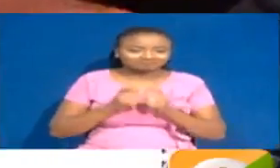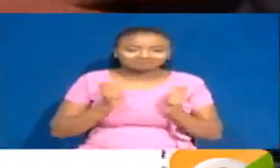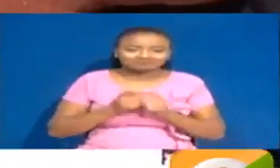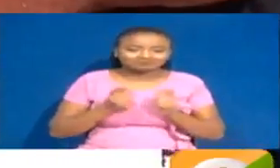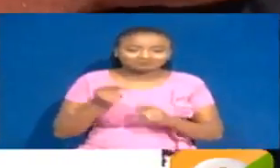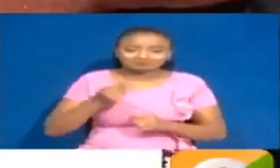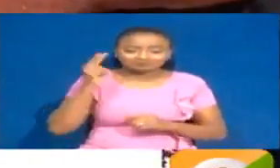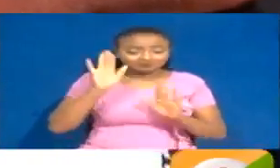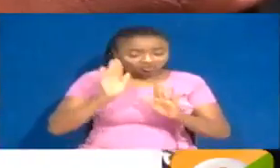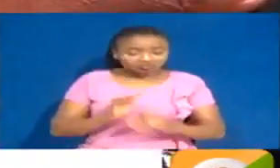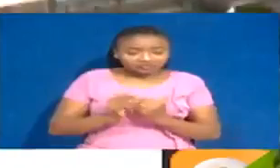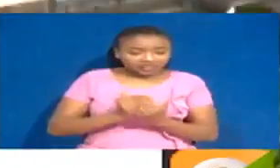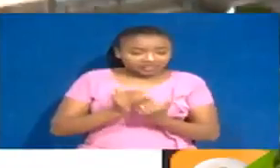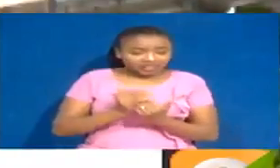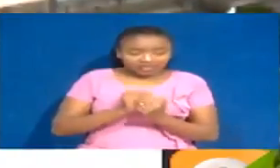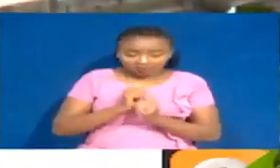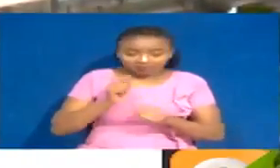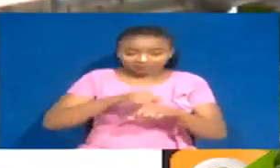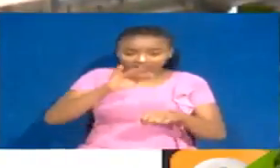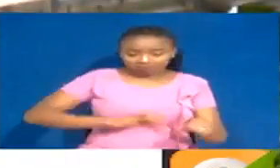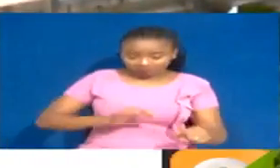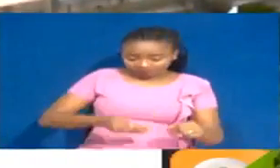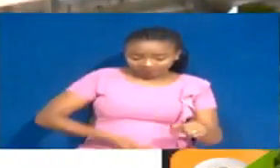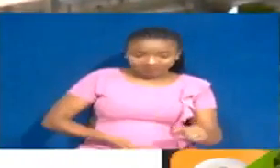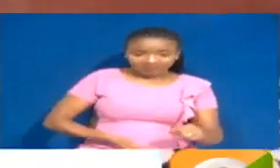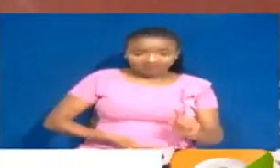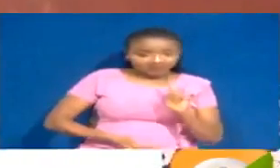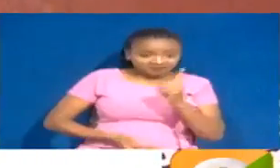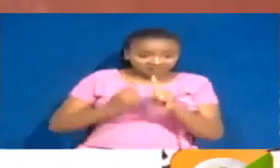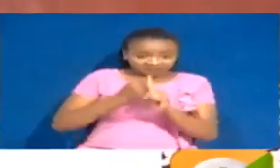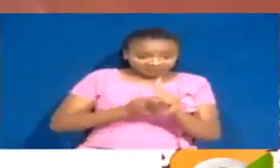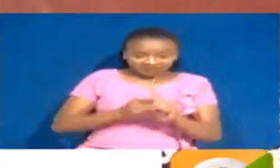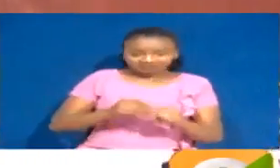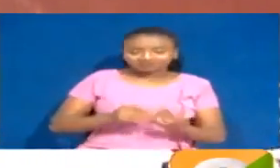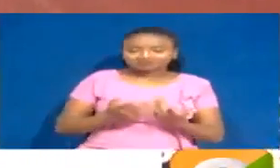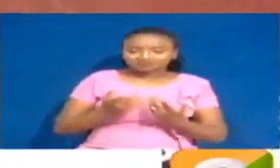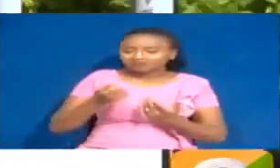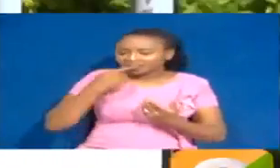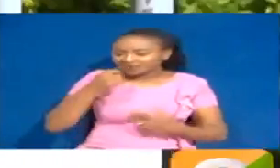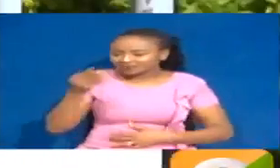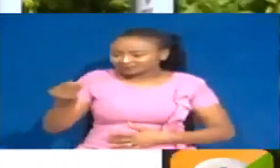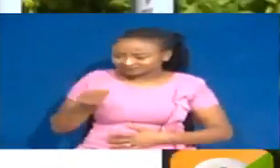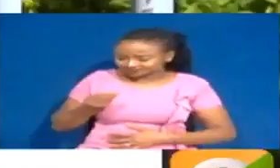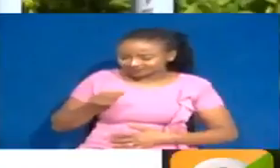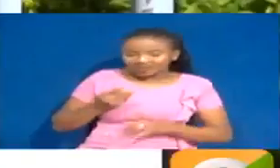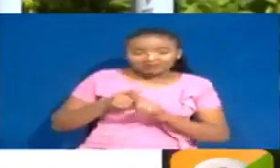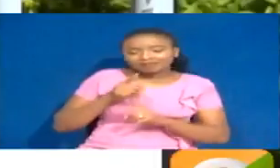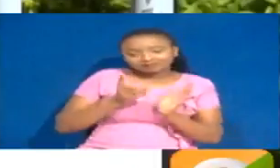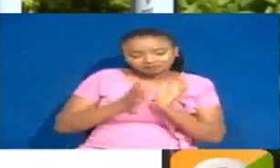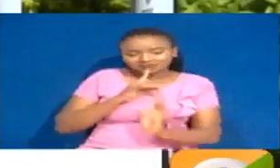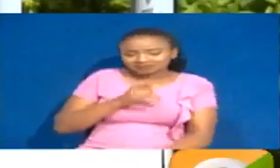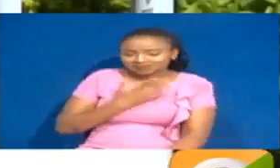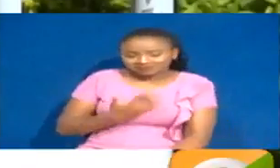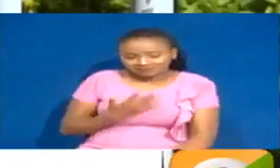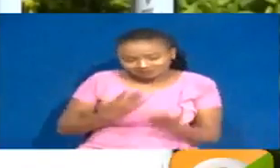first trimester of pregnancy. During the first trimester, I had some malaria and I was put on drugs. The gyna actually said could be